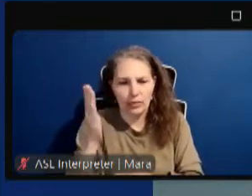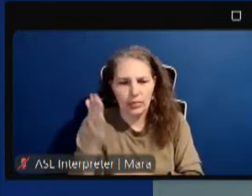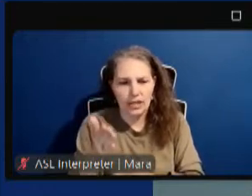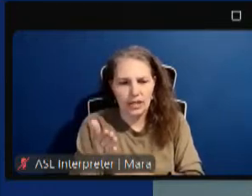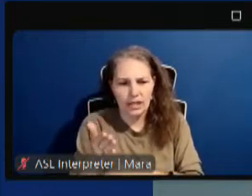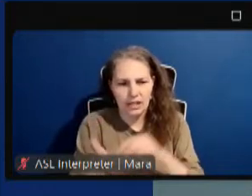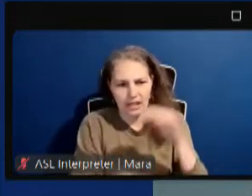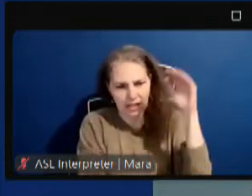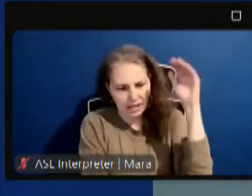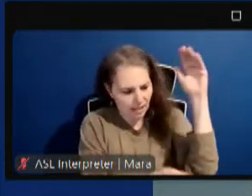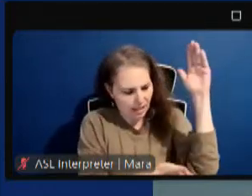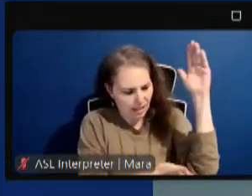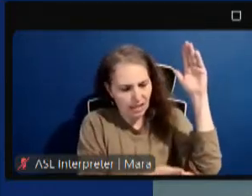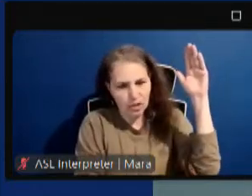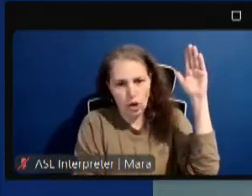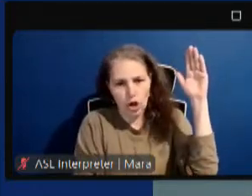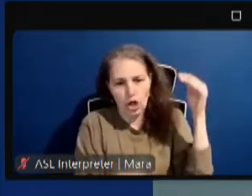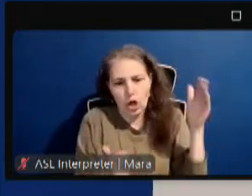Colonel Aubuchon?